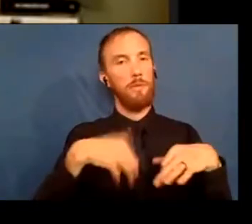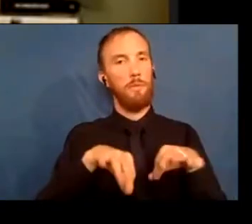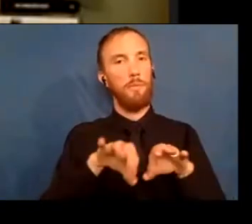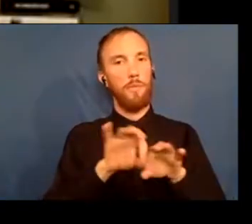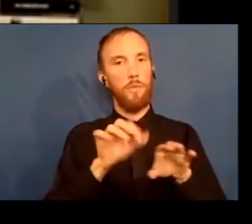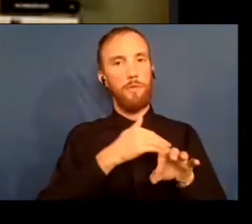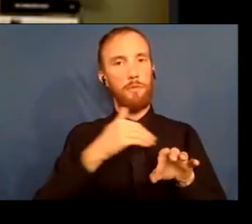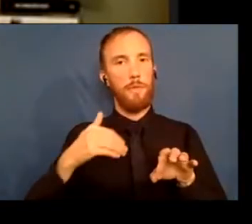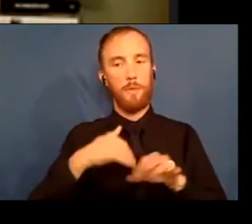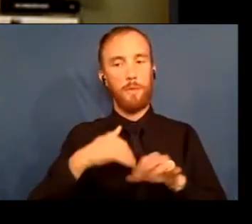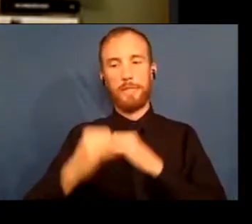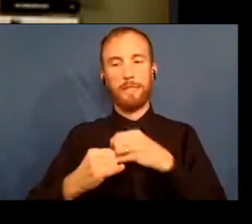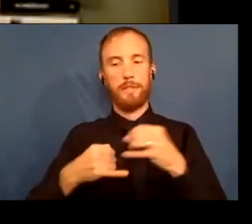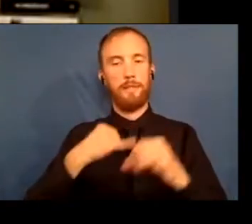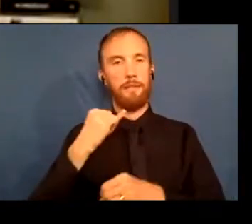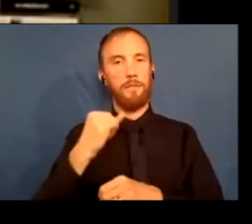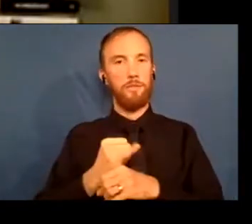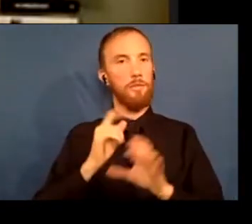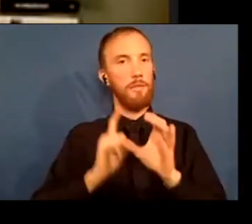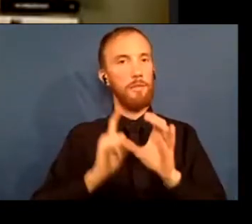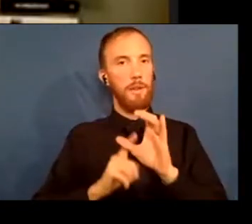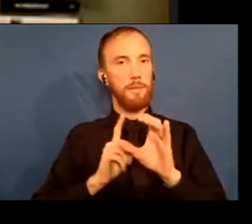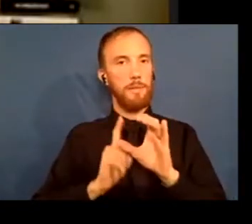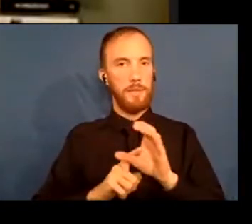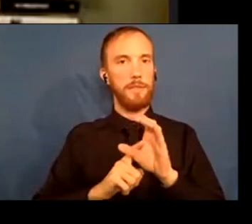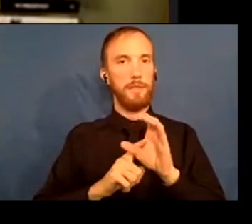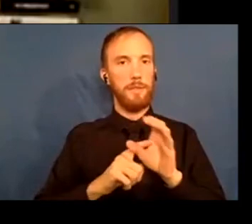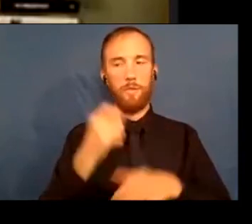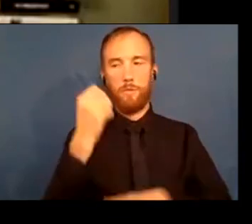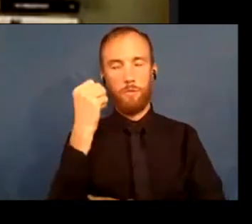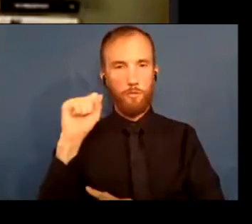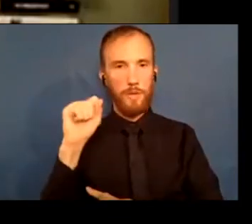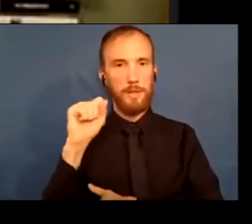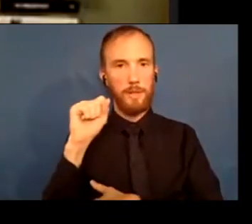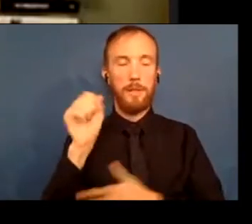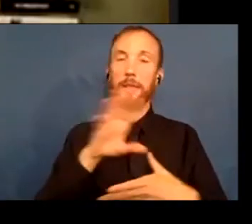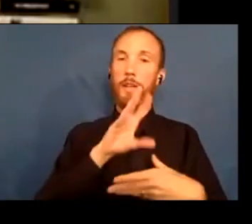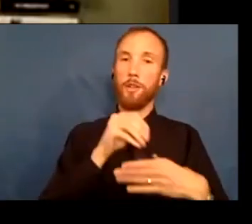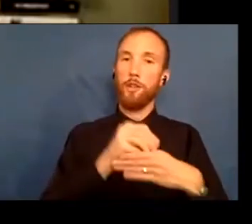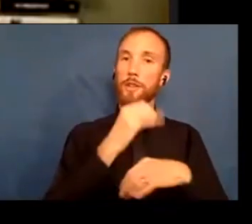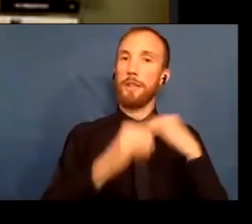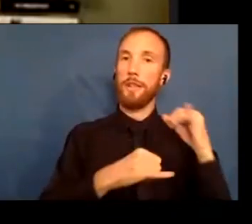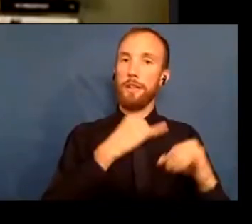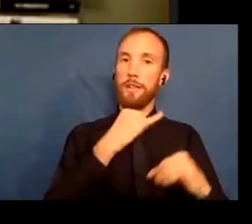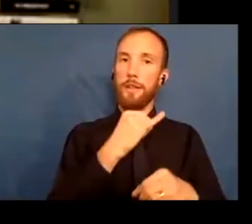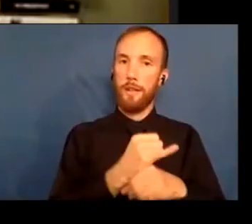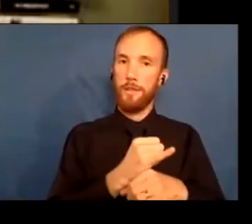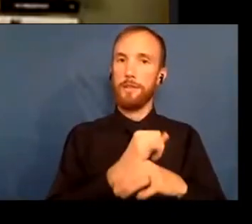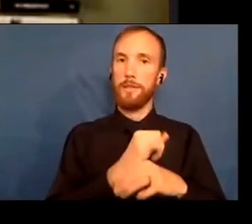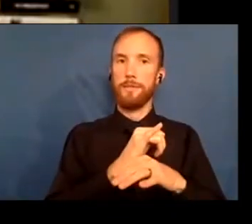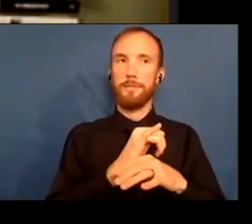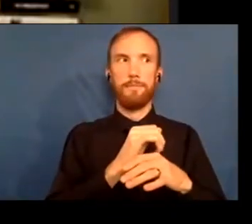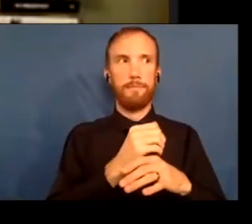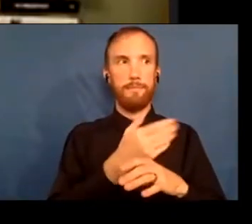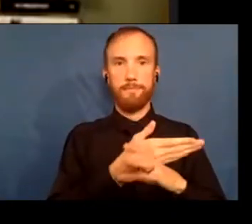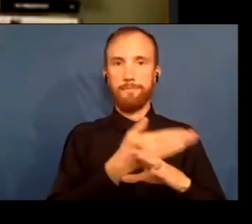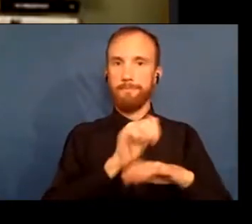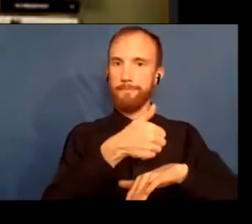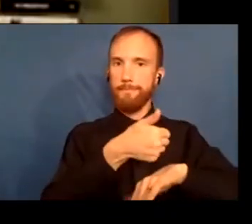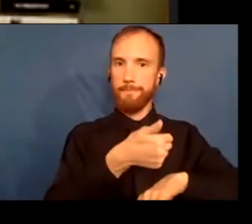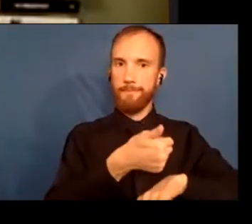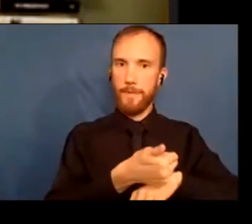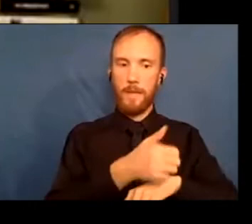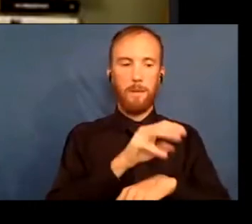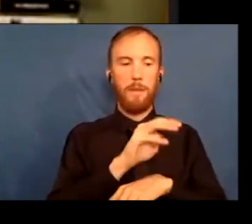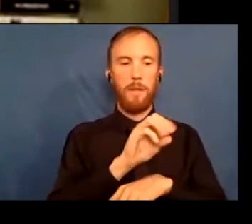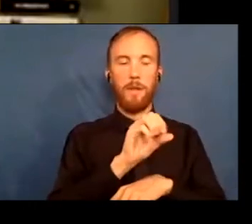international communist movement, including in the Communist International based in Moscow, in the Union of Soviet Socialist Republics,